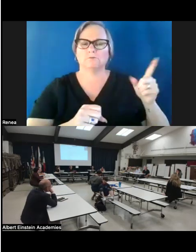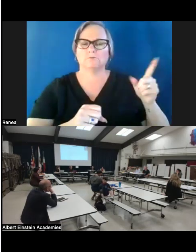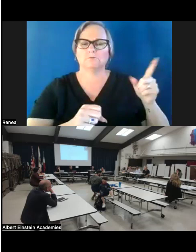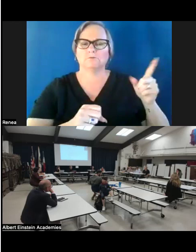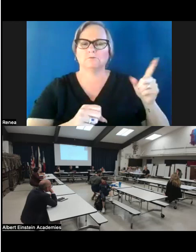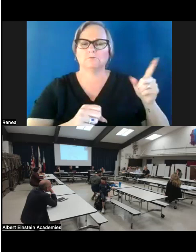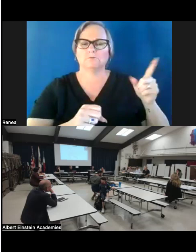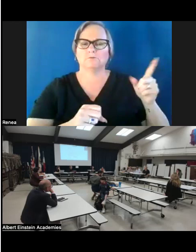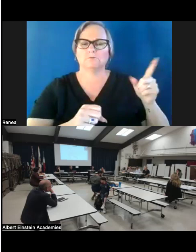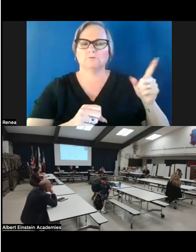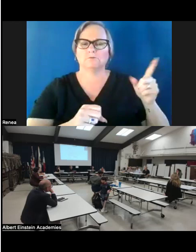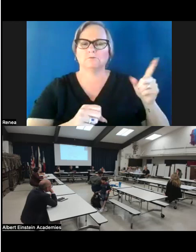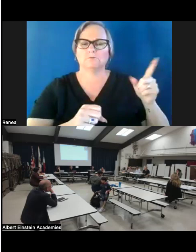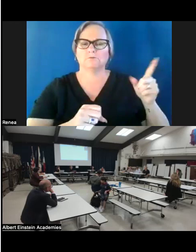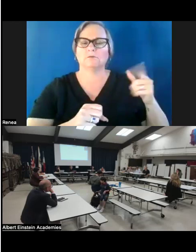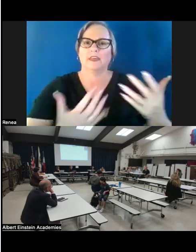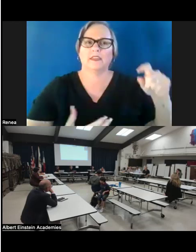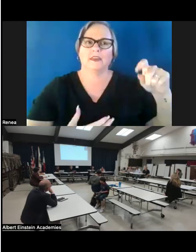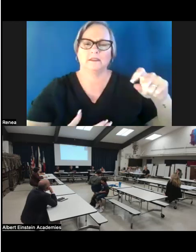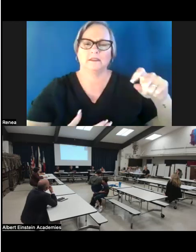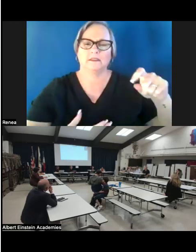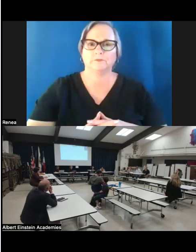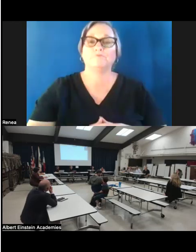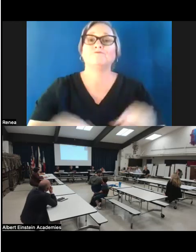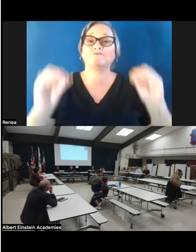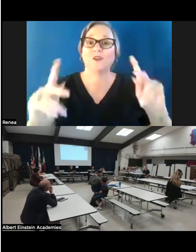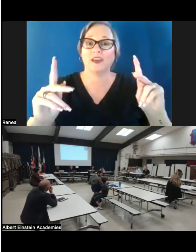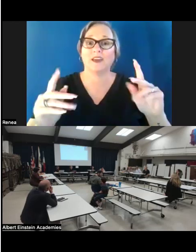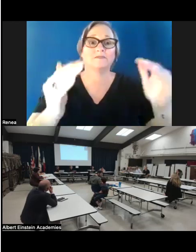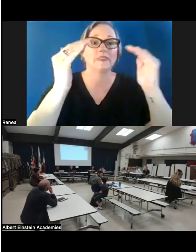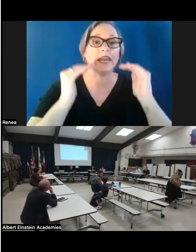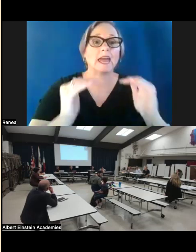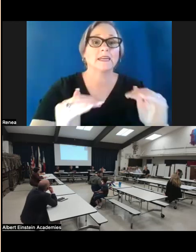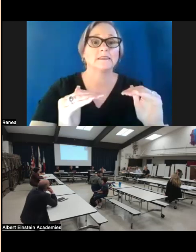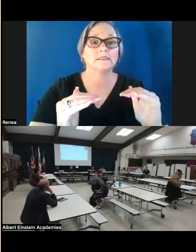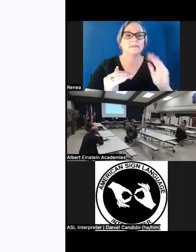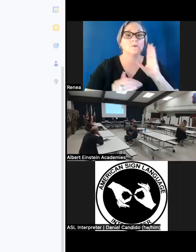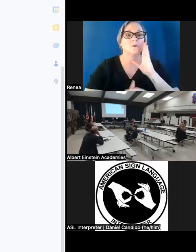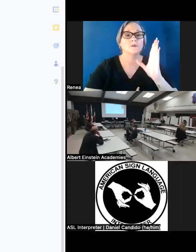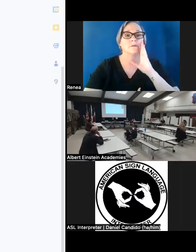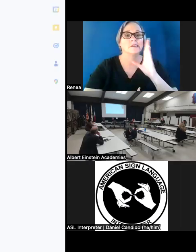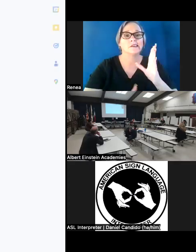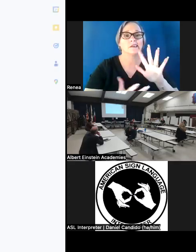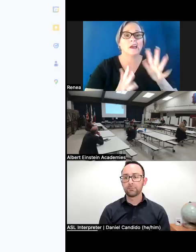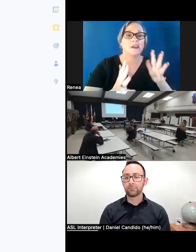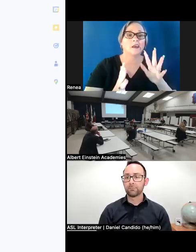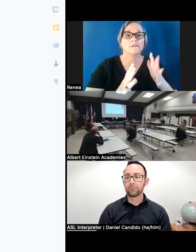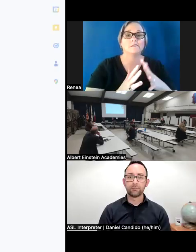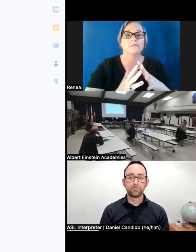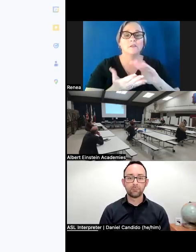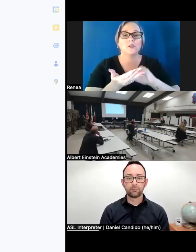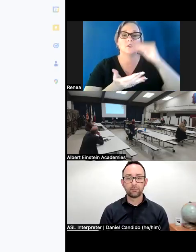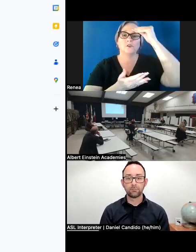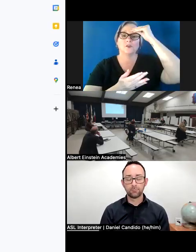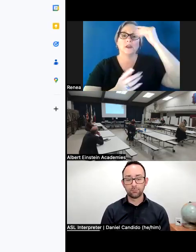you. Okay, so the next would be just kind of, learning from, this